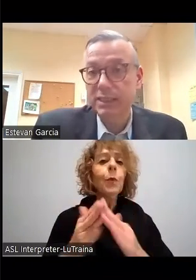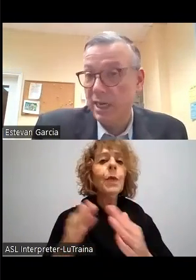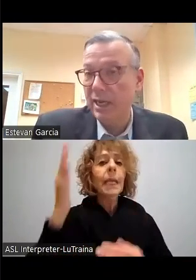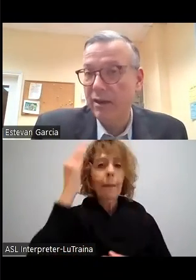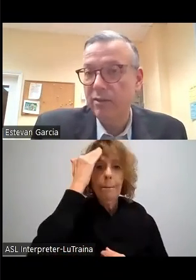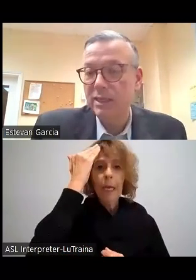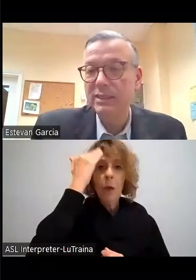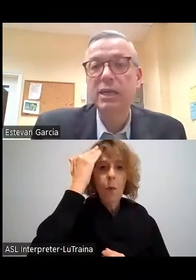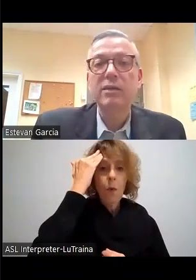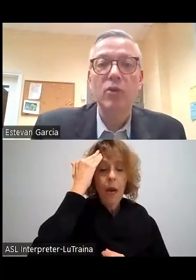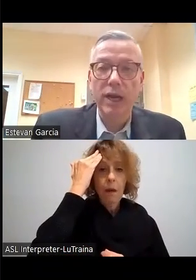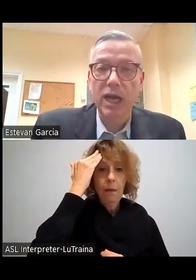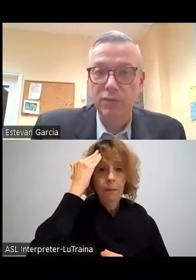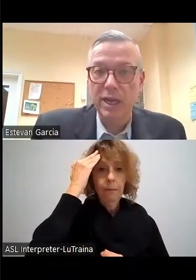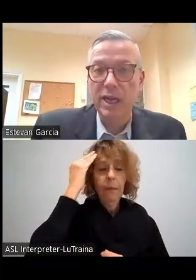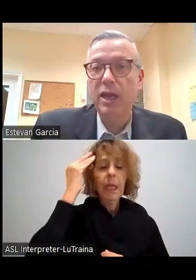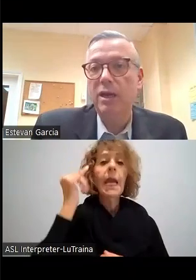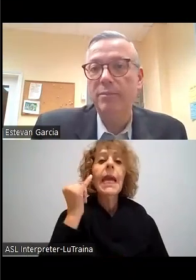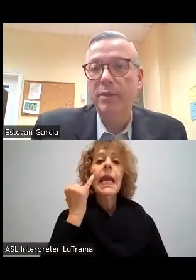that are studying this. The